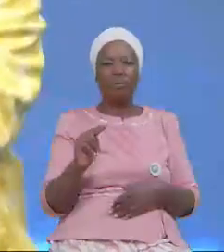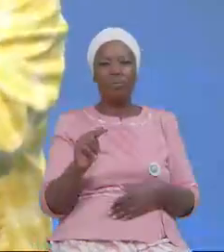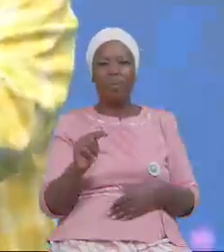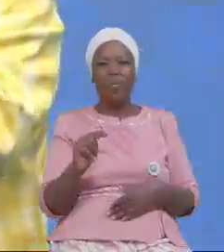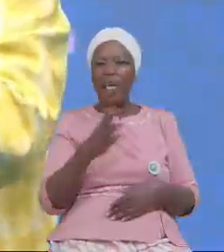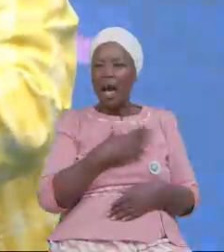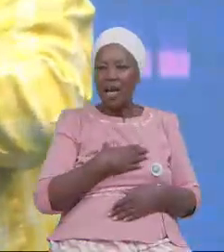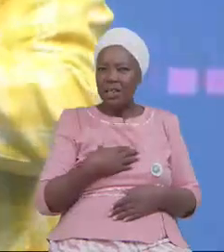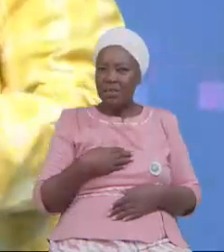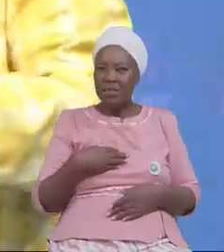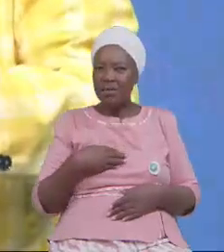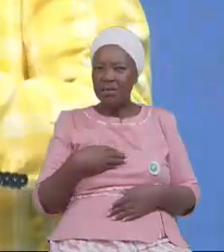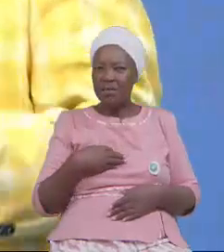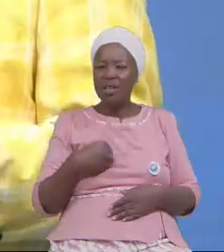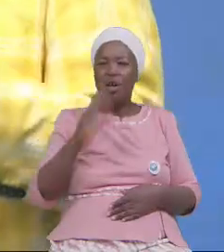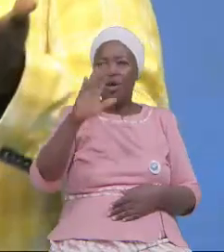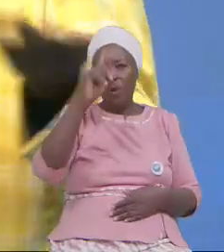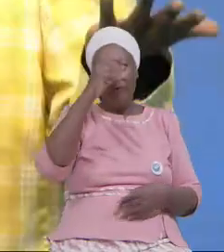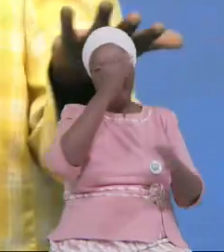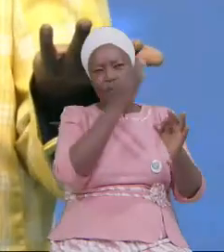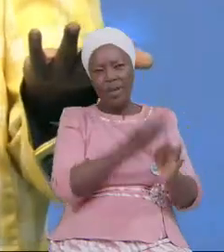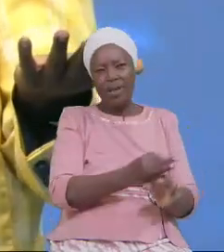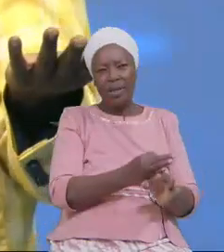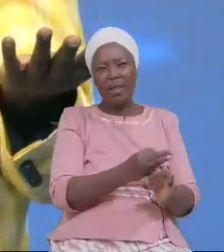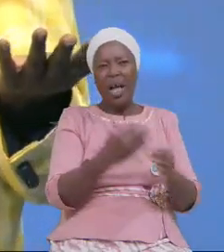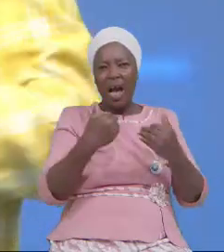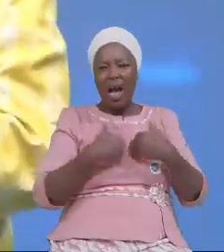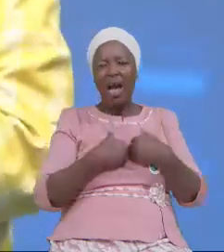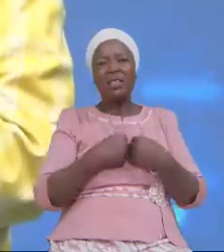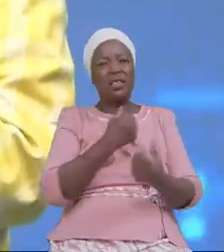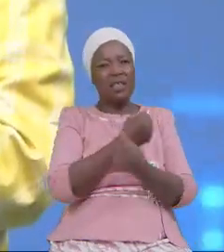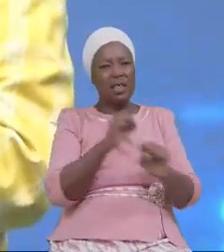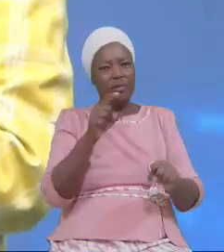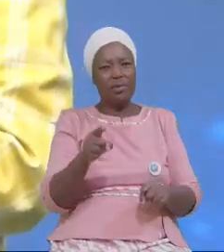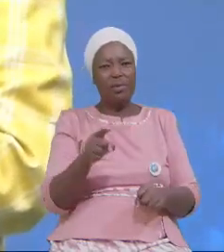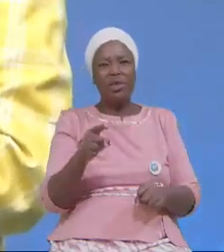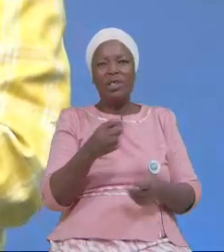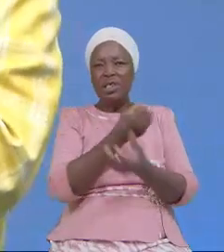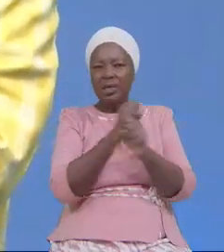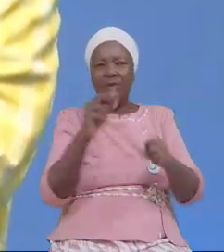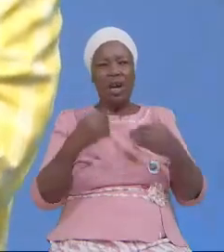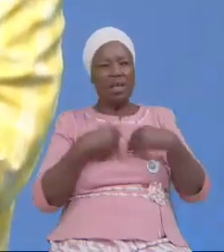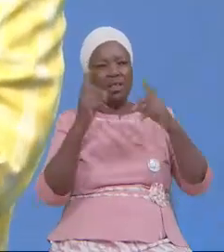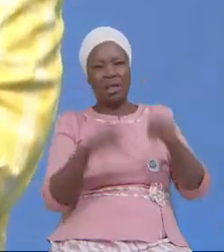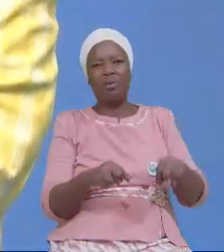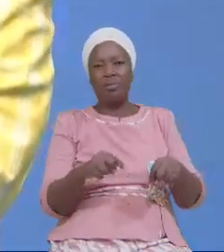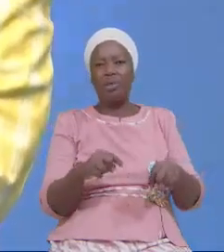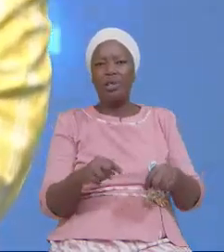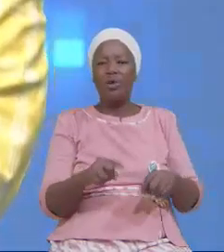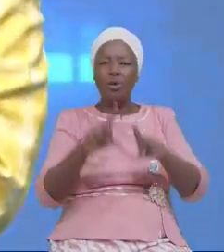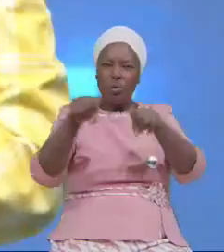and your faith has saved you. Salvation has come. Go in